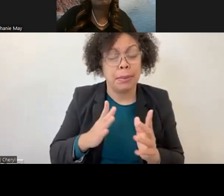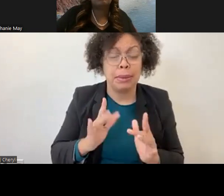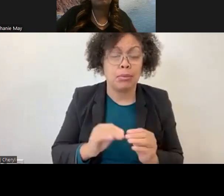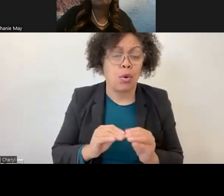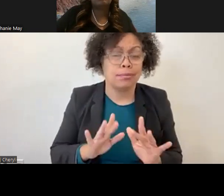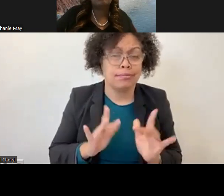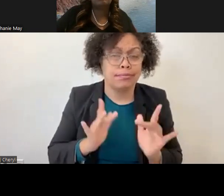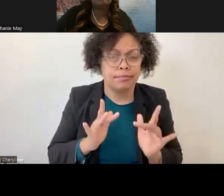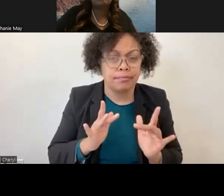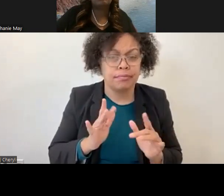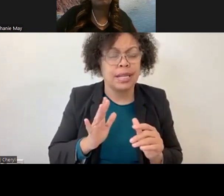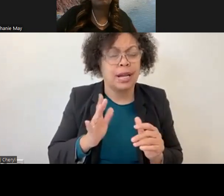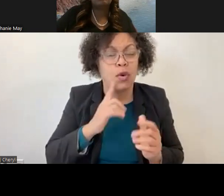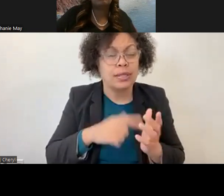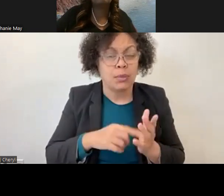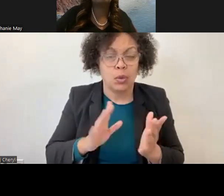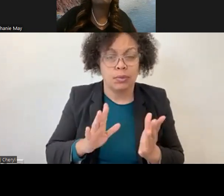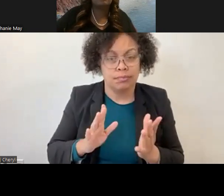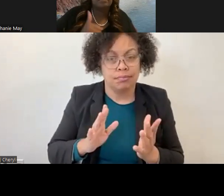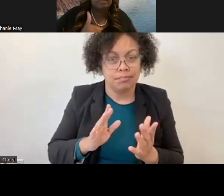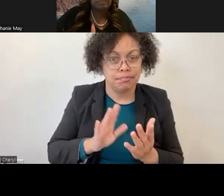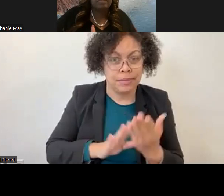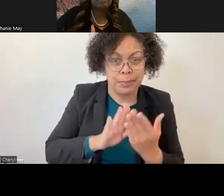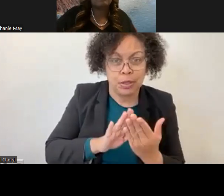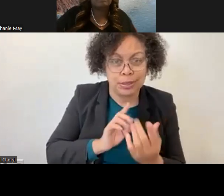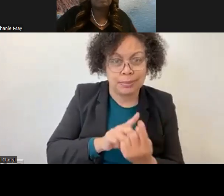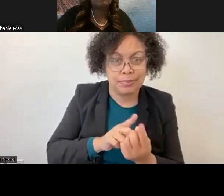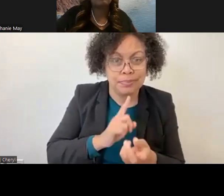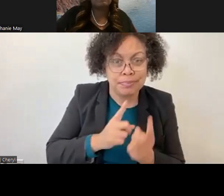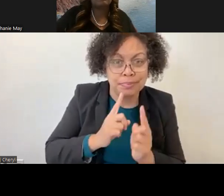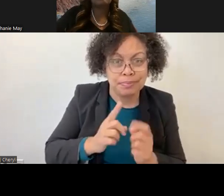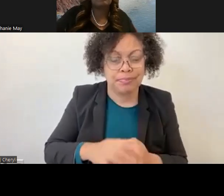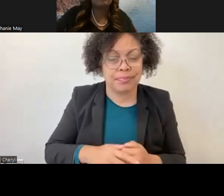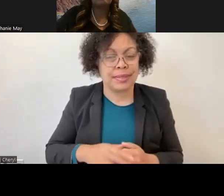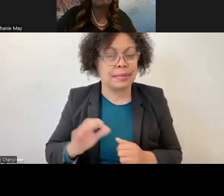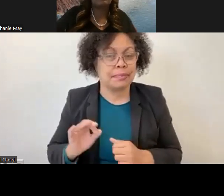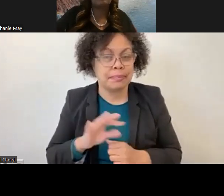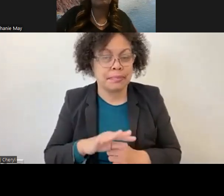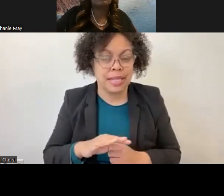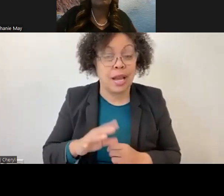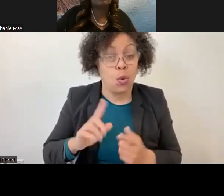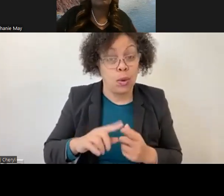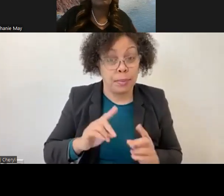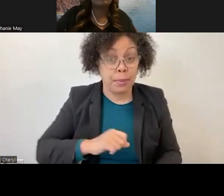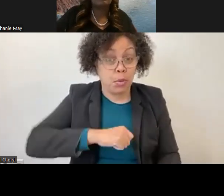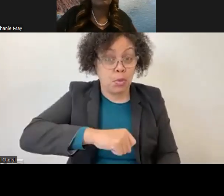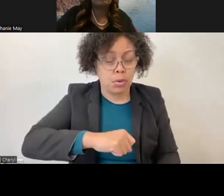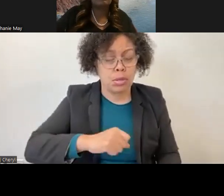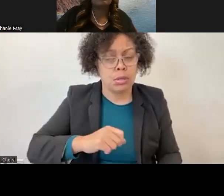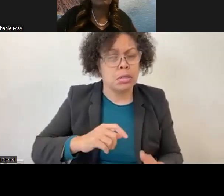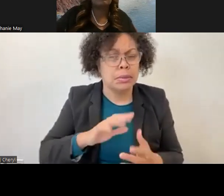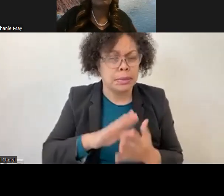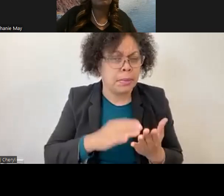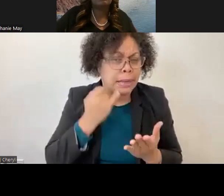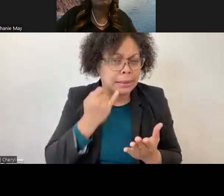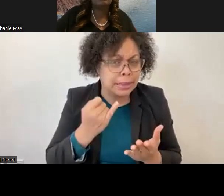is just like an in-person conversation, to have some tips about how to talk to people who might be showing resistance to things that you're trying to do, like